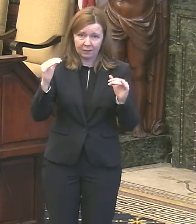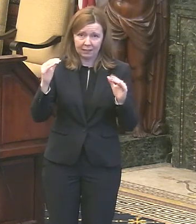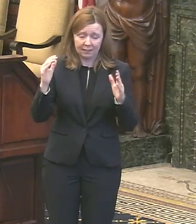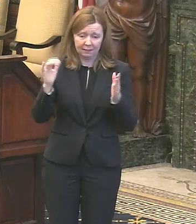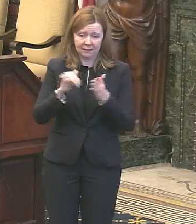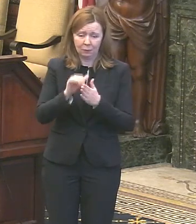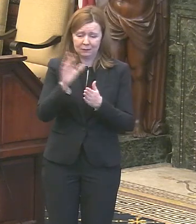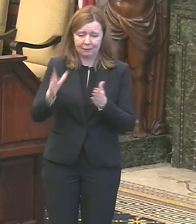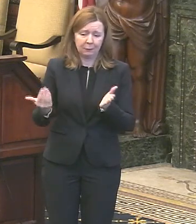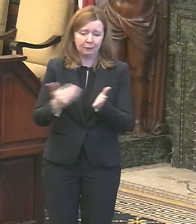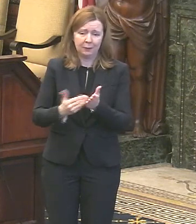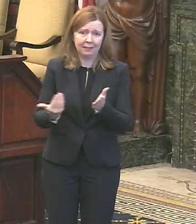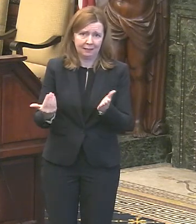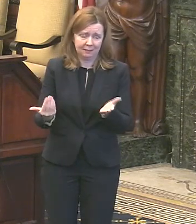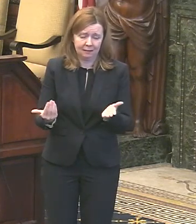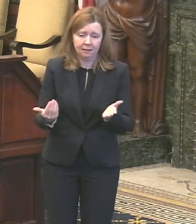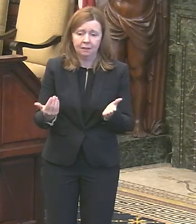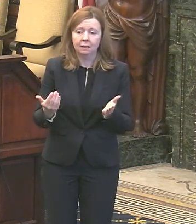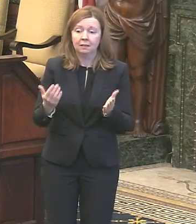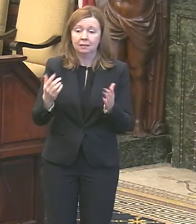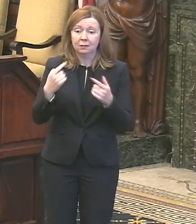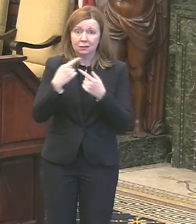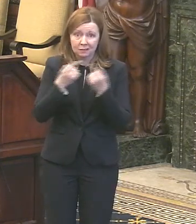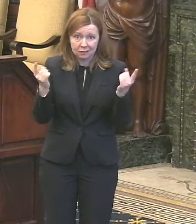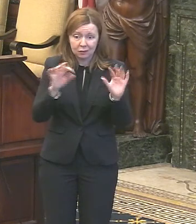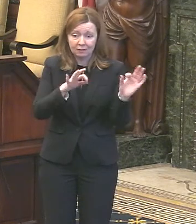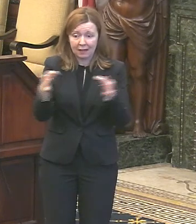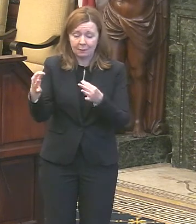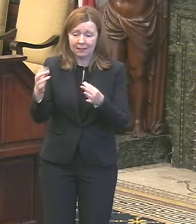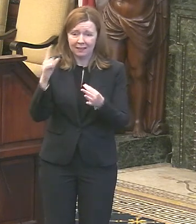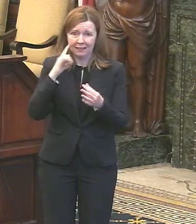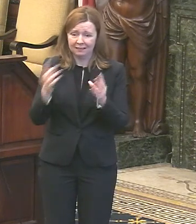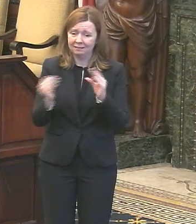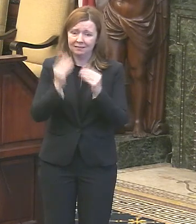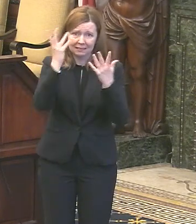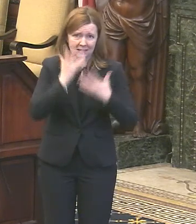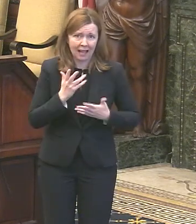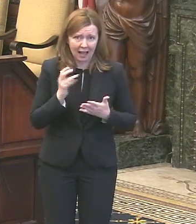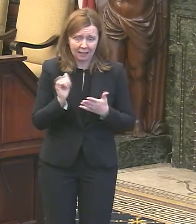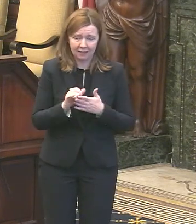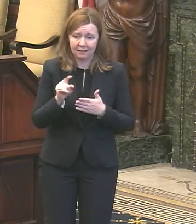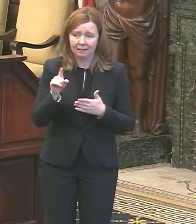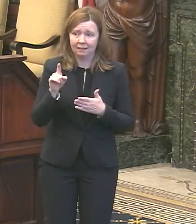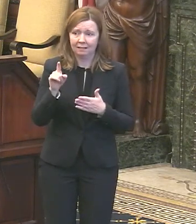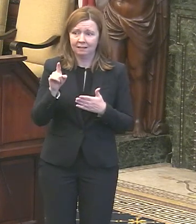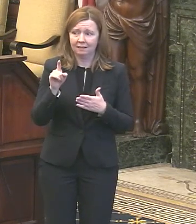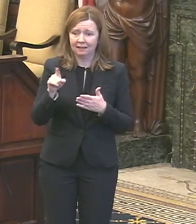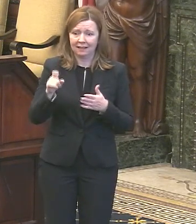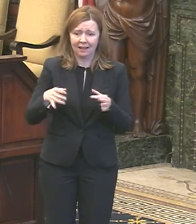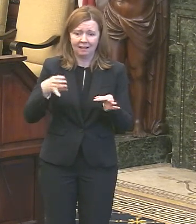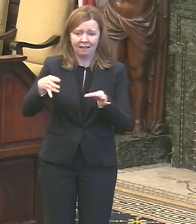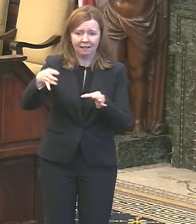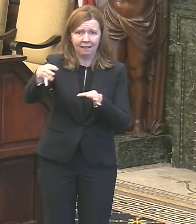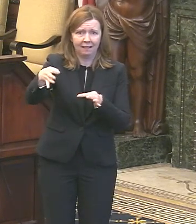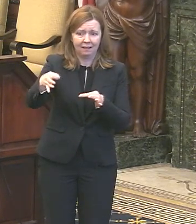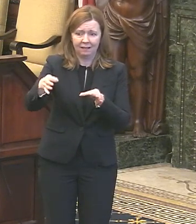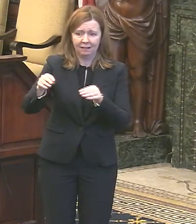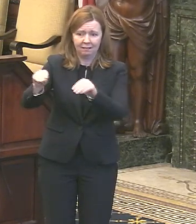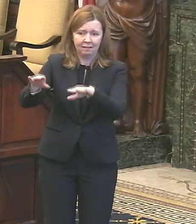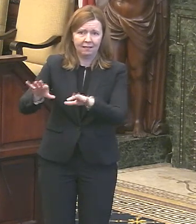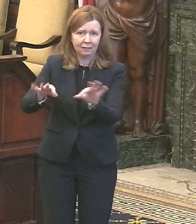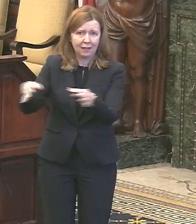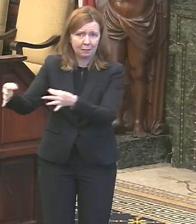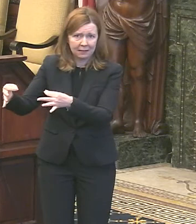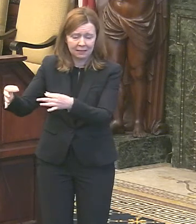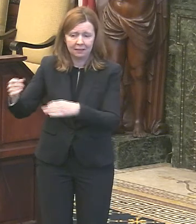And to the family, I would just say I think it's additionally sad that they're not been able to lay their family member to rest. I